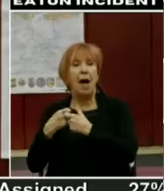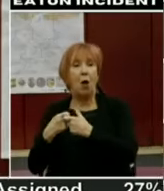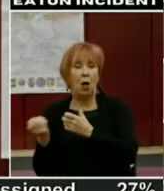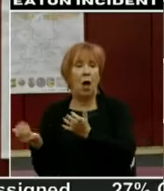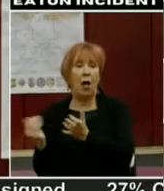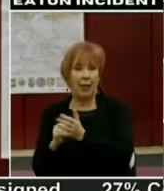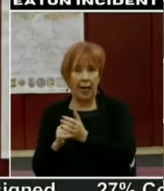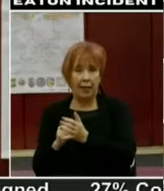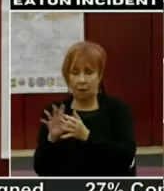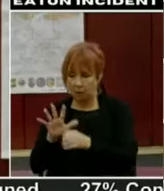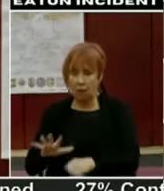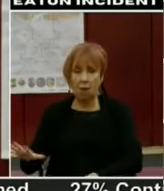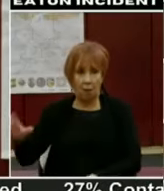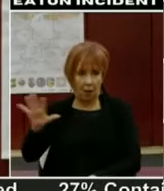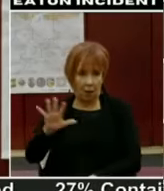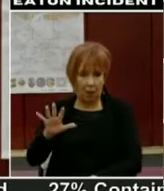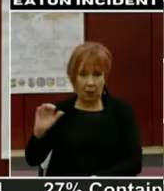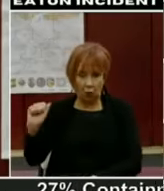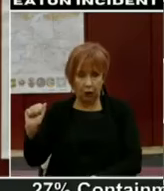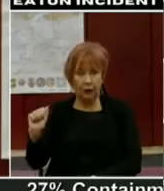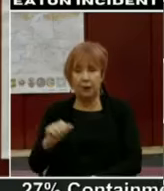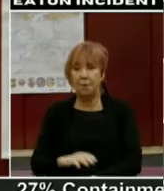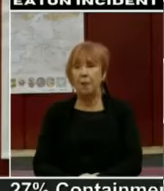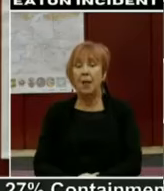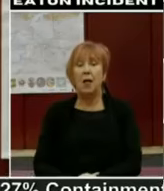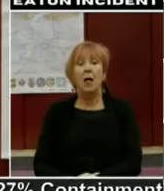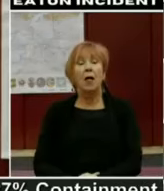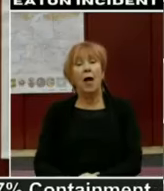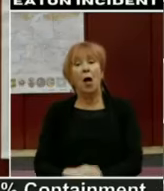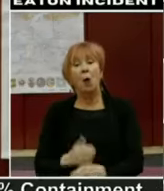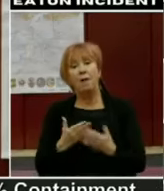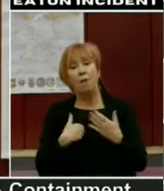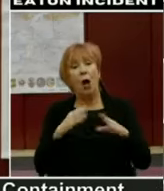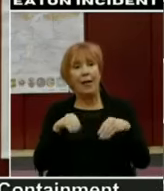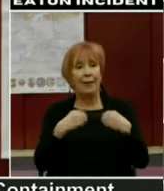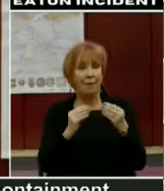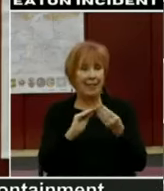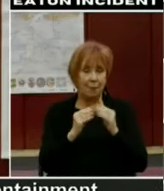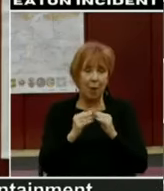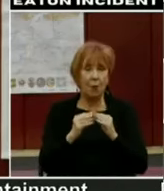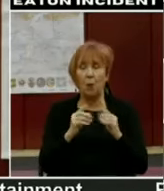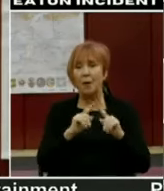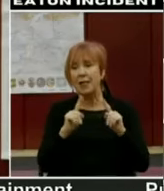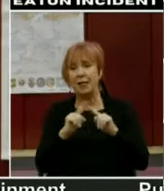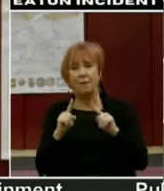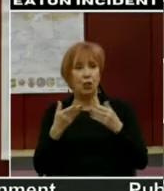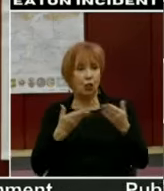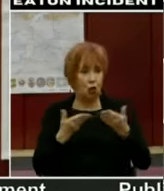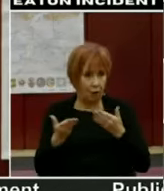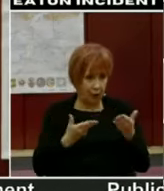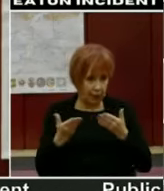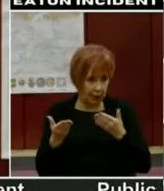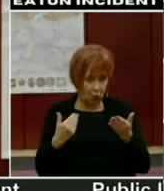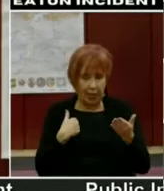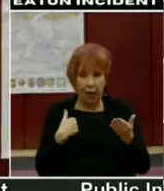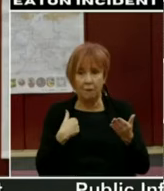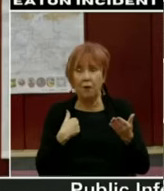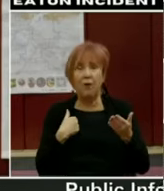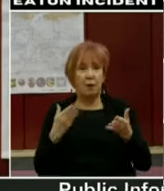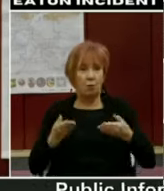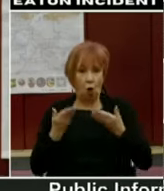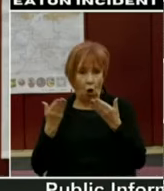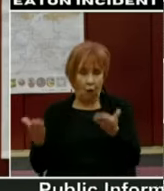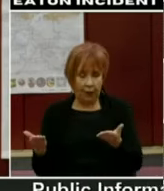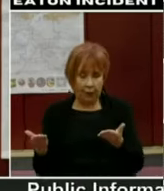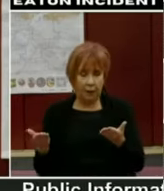into some of the statistics around all the resources that we have deployed, focusing on restoring service in a